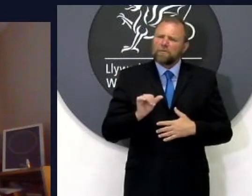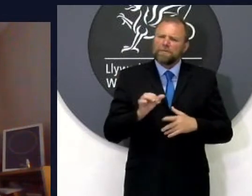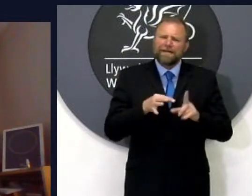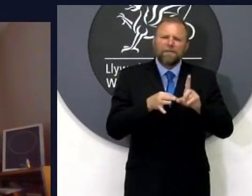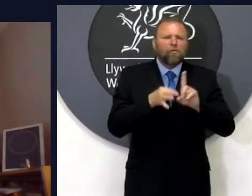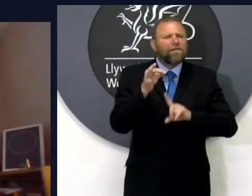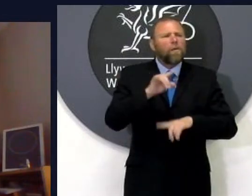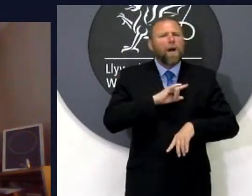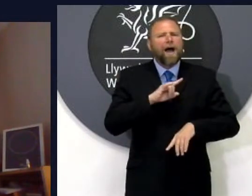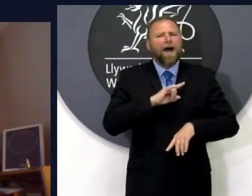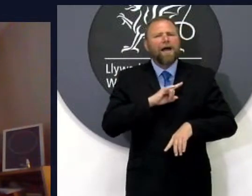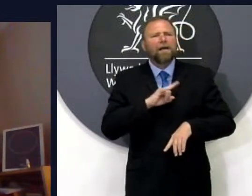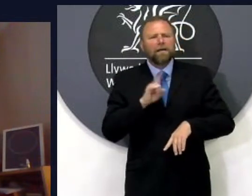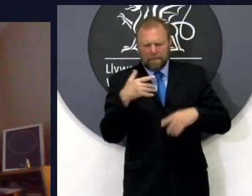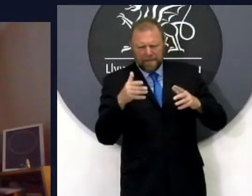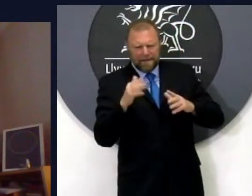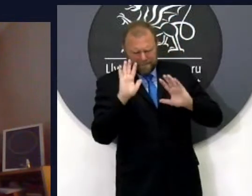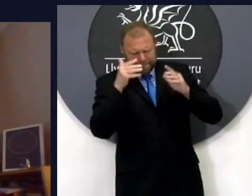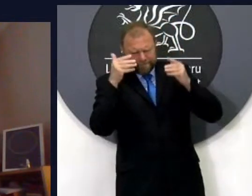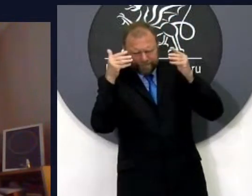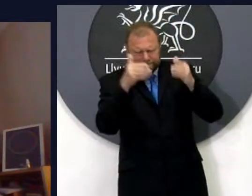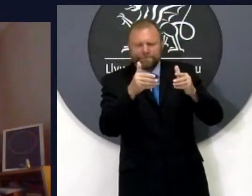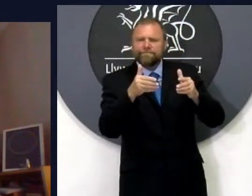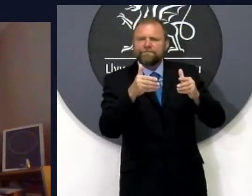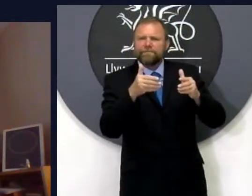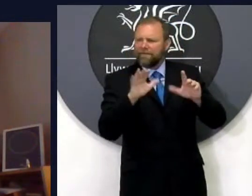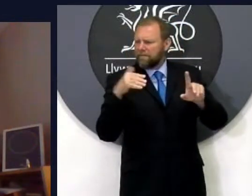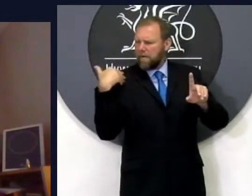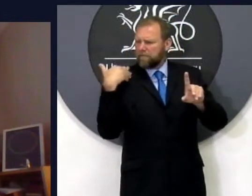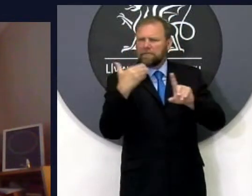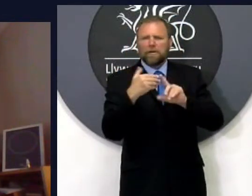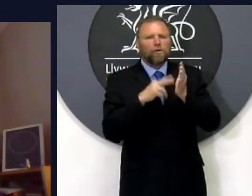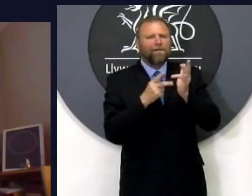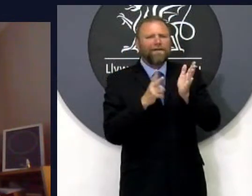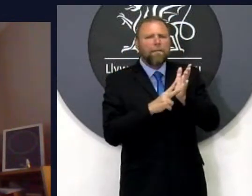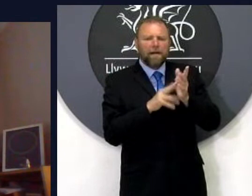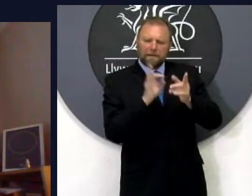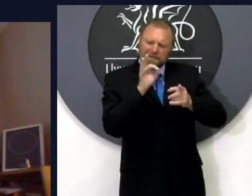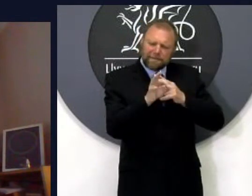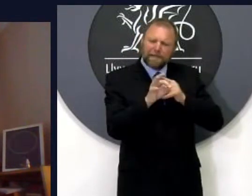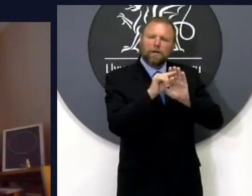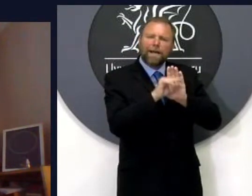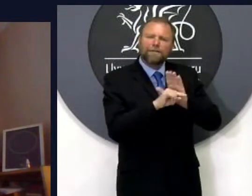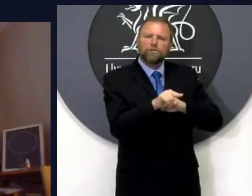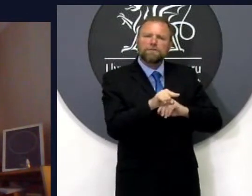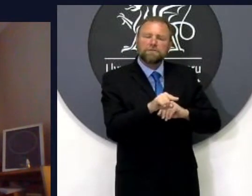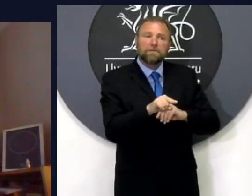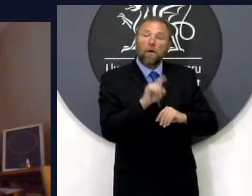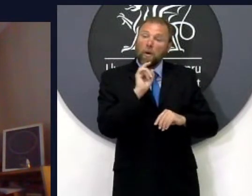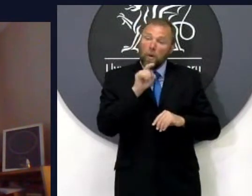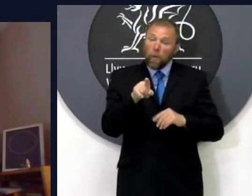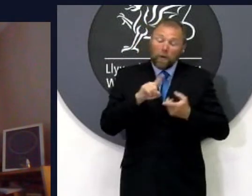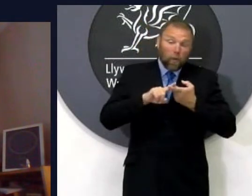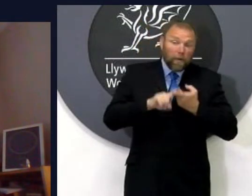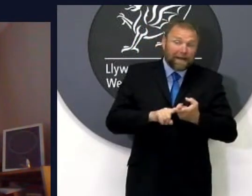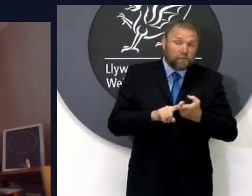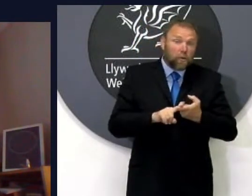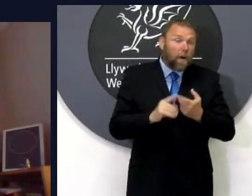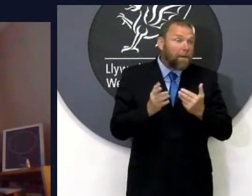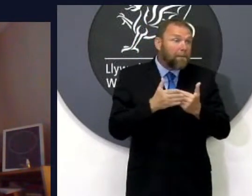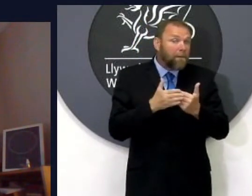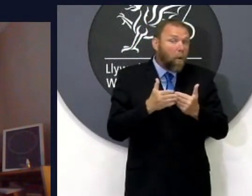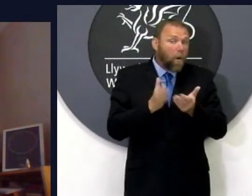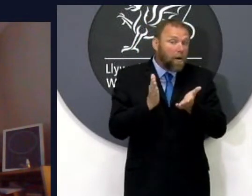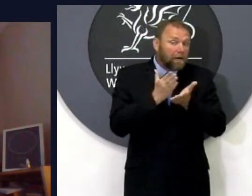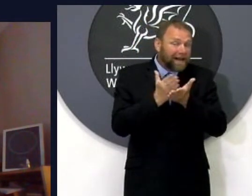intervention from special measures last November. So my question is, will you commit to greater transparency than your predecessor on how